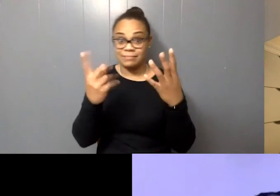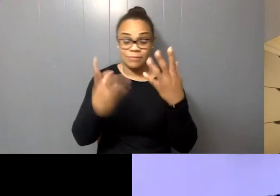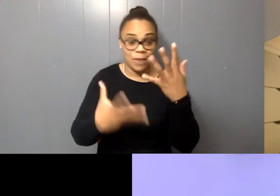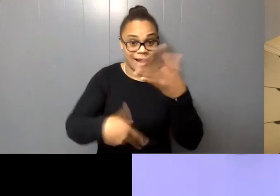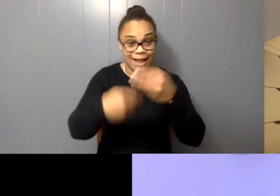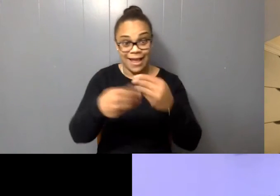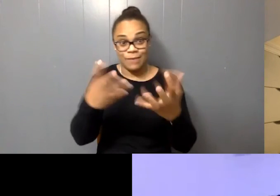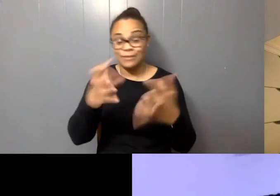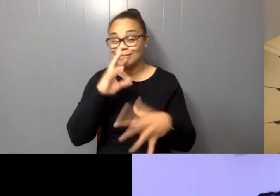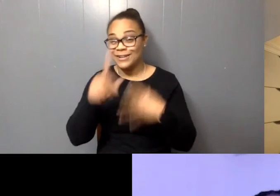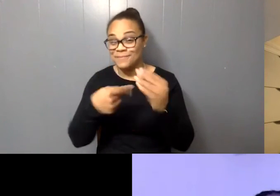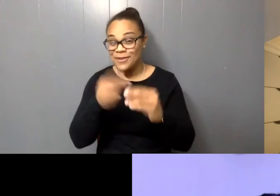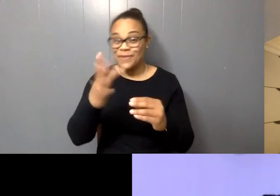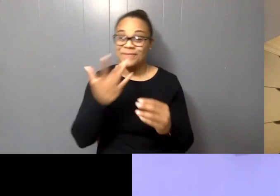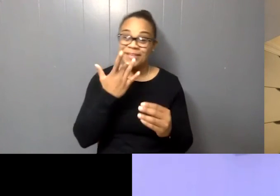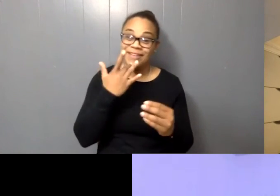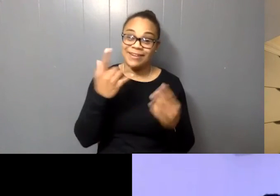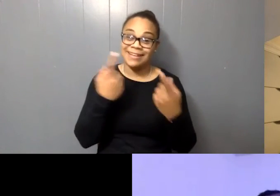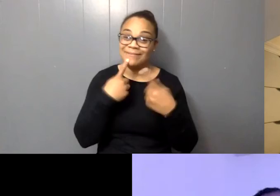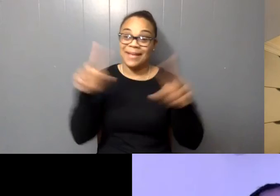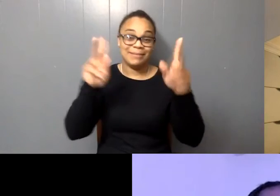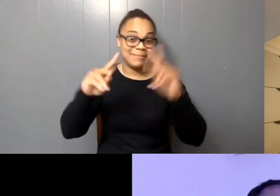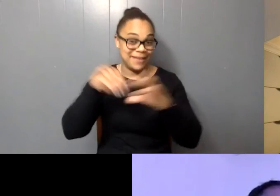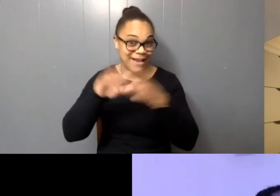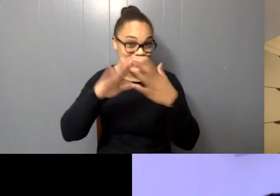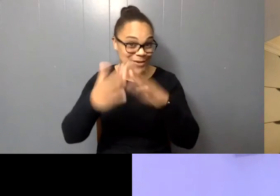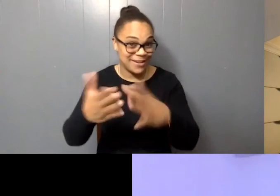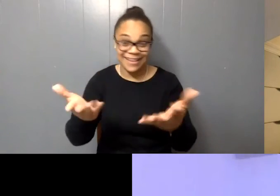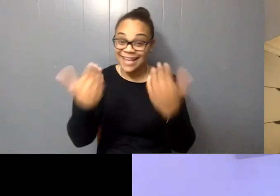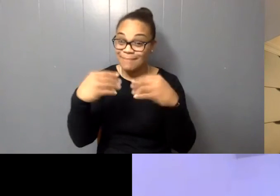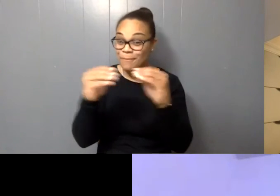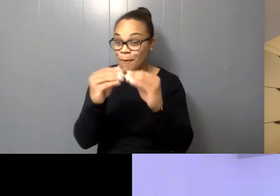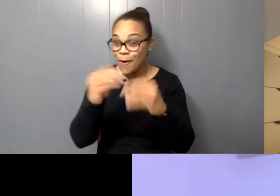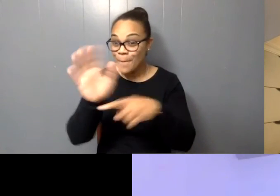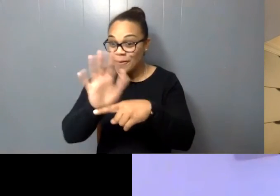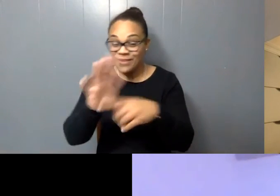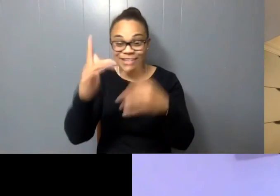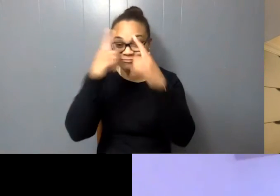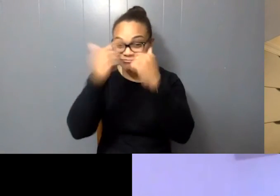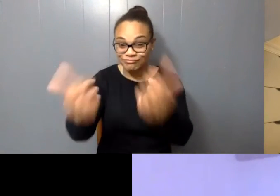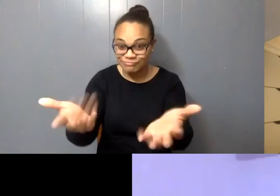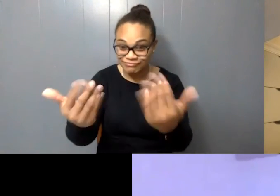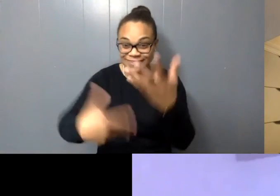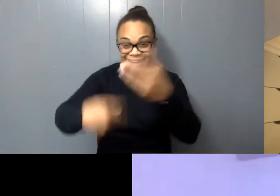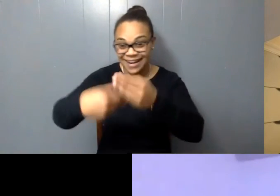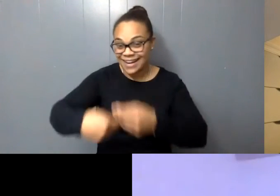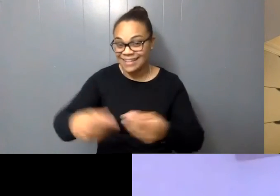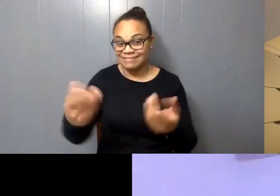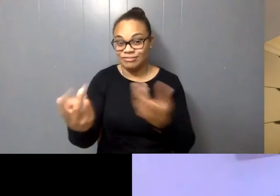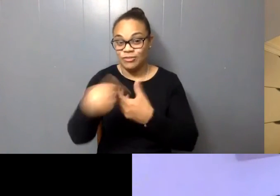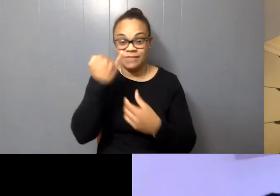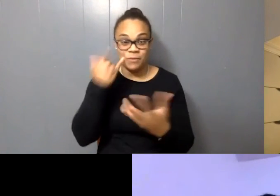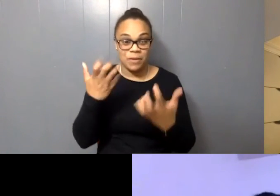favorite celebrities who are in the community, give me some more movies of that, you can absolutely just jump in whenever you want, because this is like